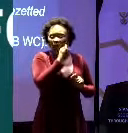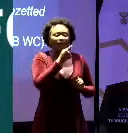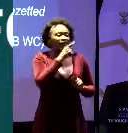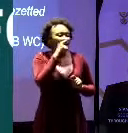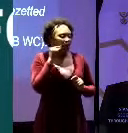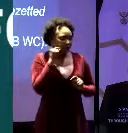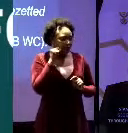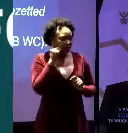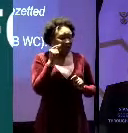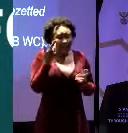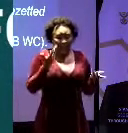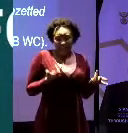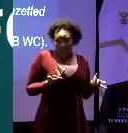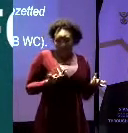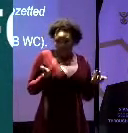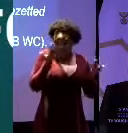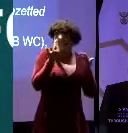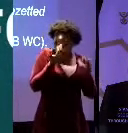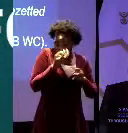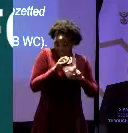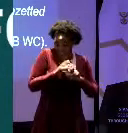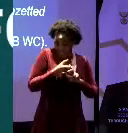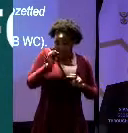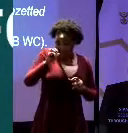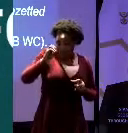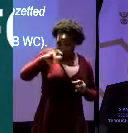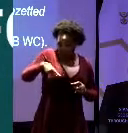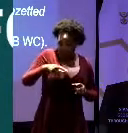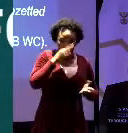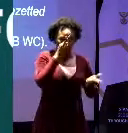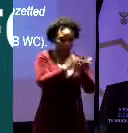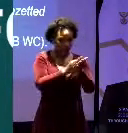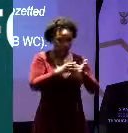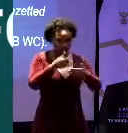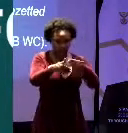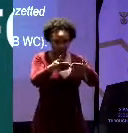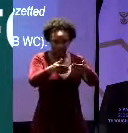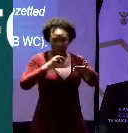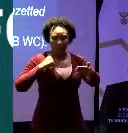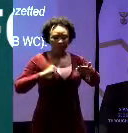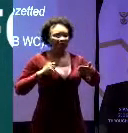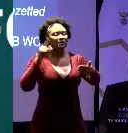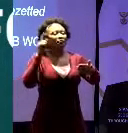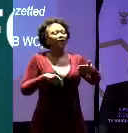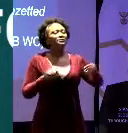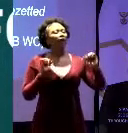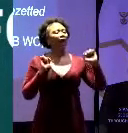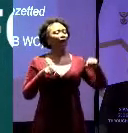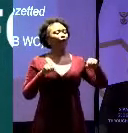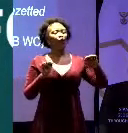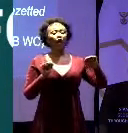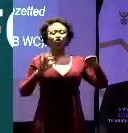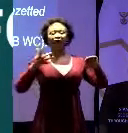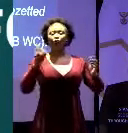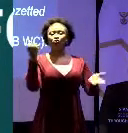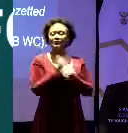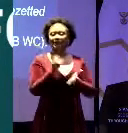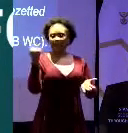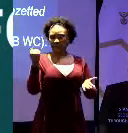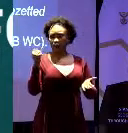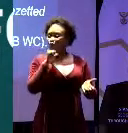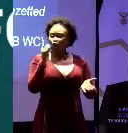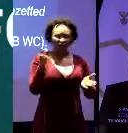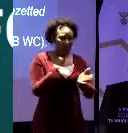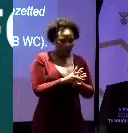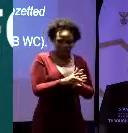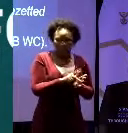in terms of the SOP application process, the municipality needs to acknowledge the application by stamping it, not to approve it,